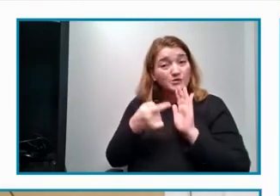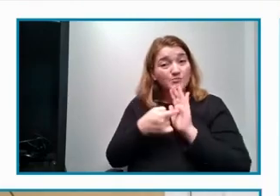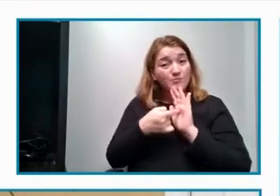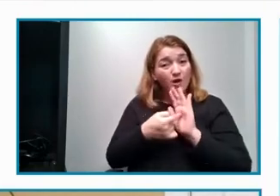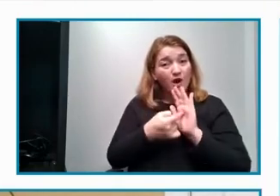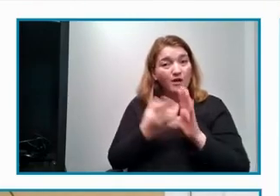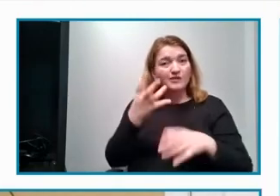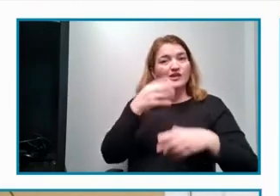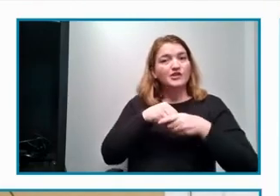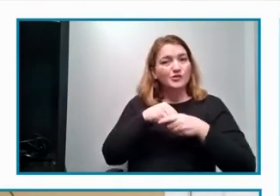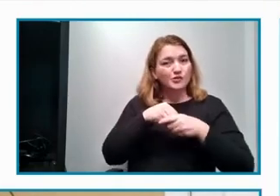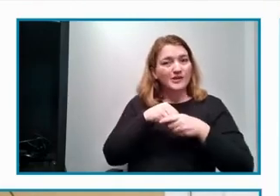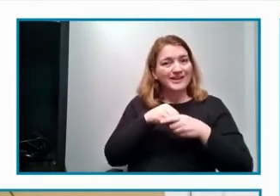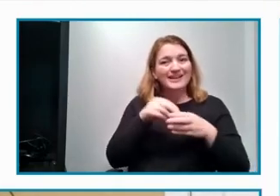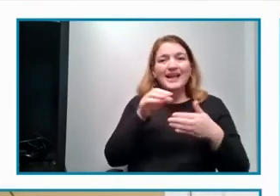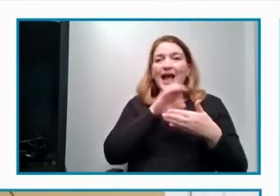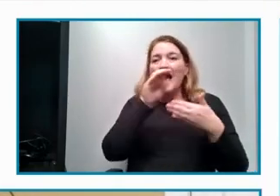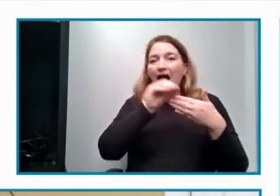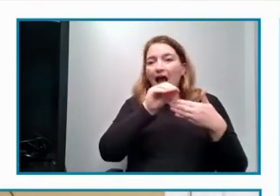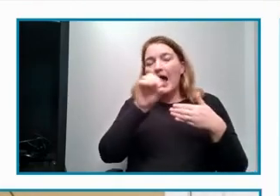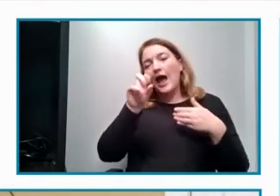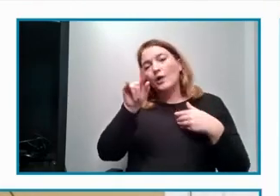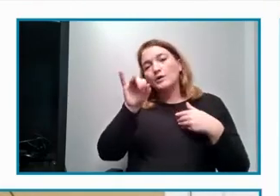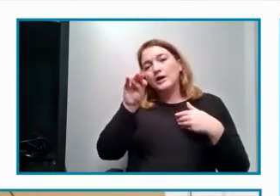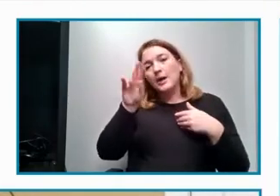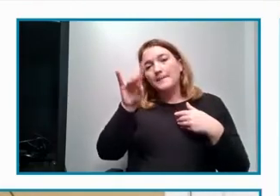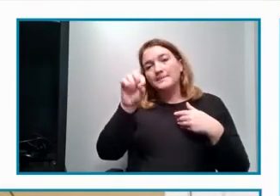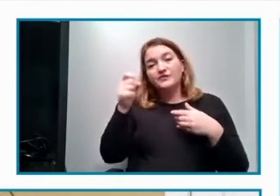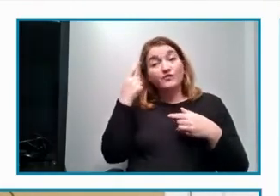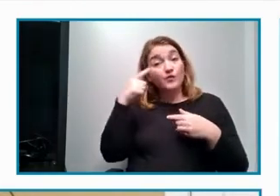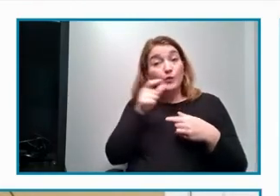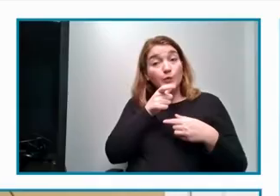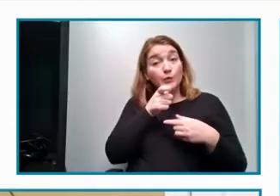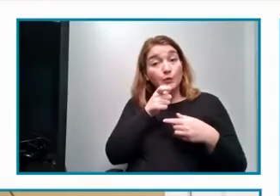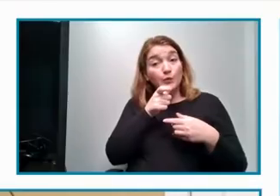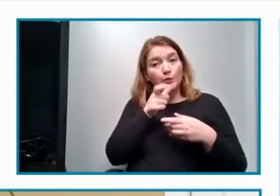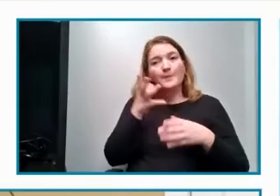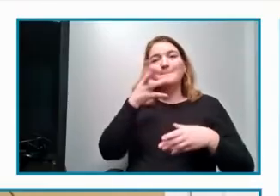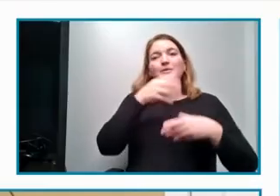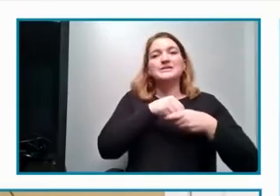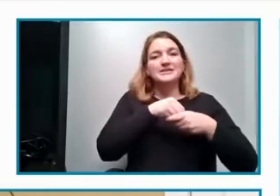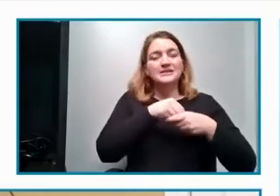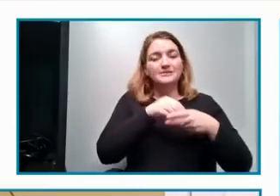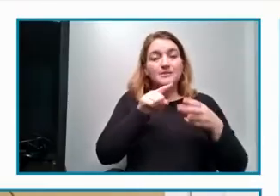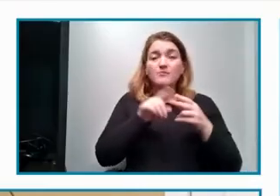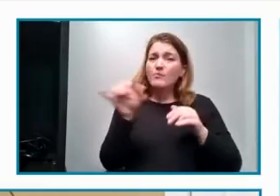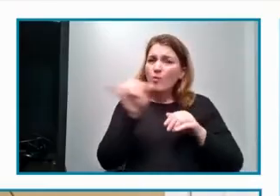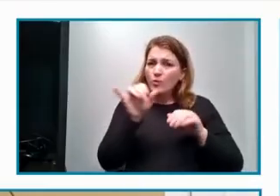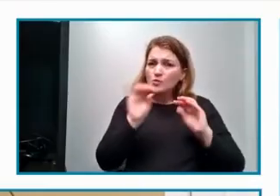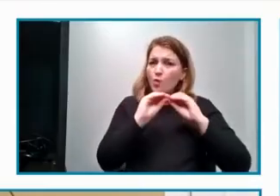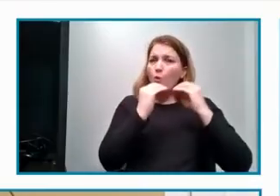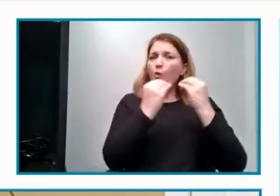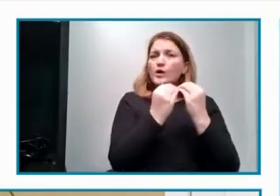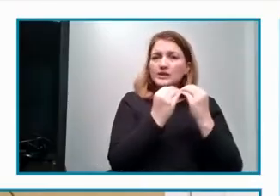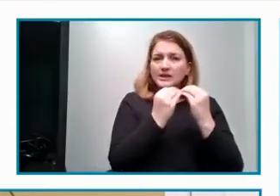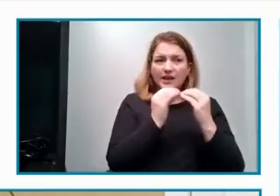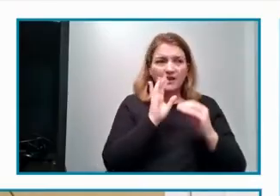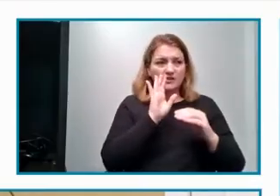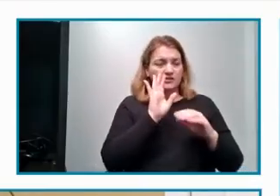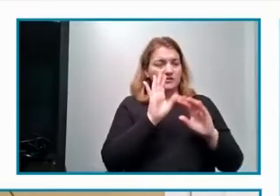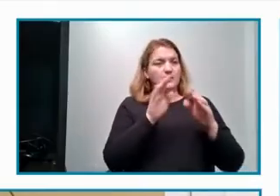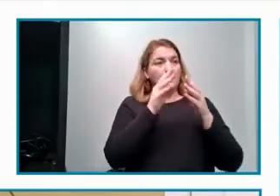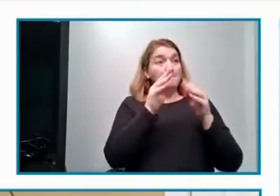the participants, but you also had organizational outcomes and plans in your logic models as well.